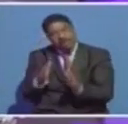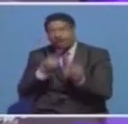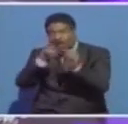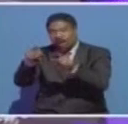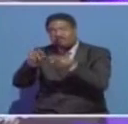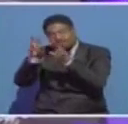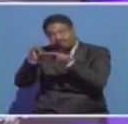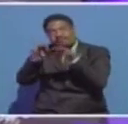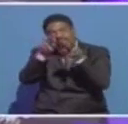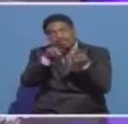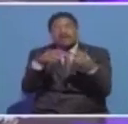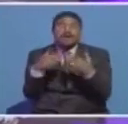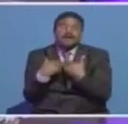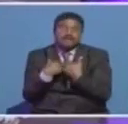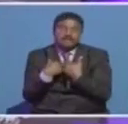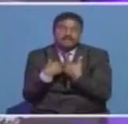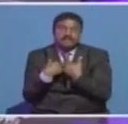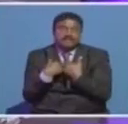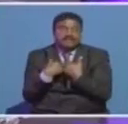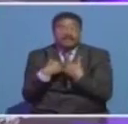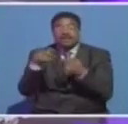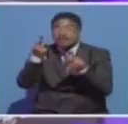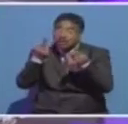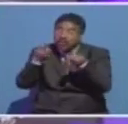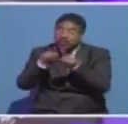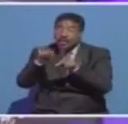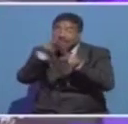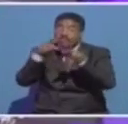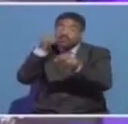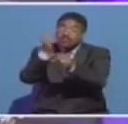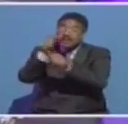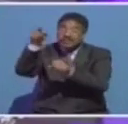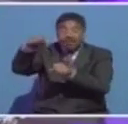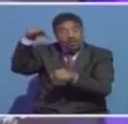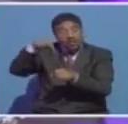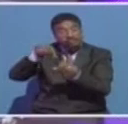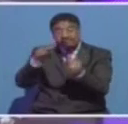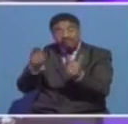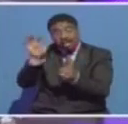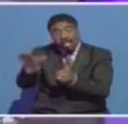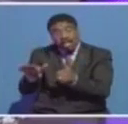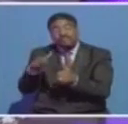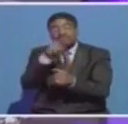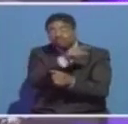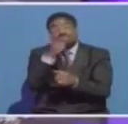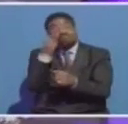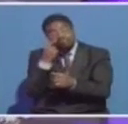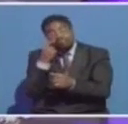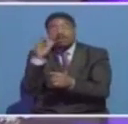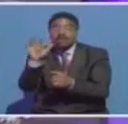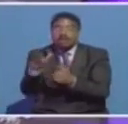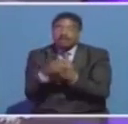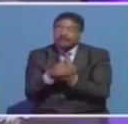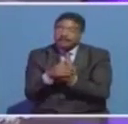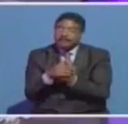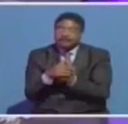to reach many people? Are the people qualified? They have to be a basic qualification system for you to handle certain